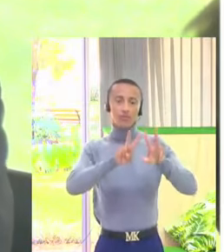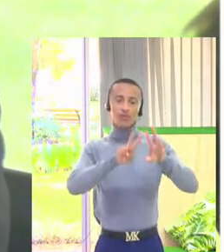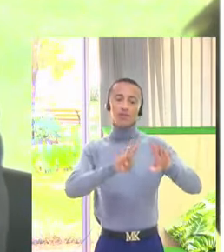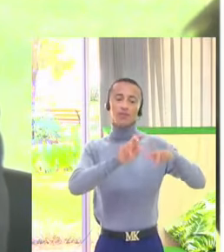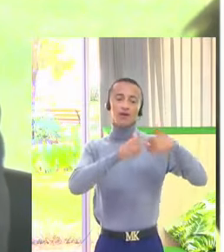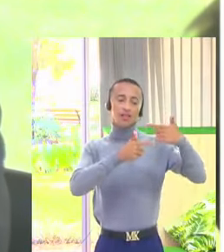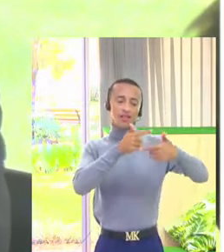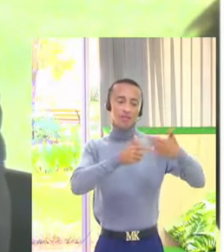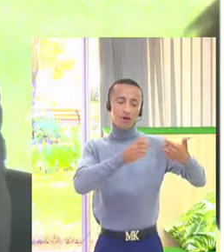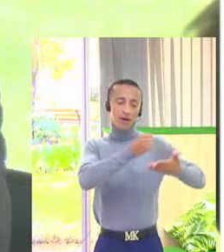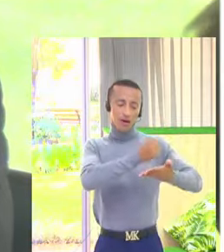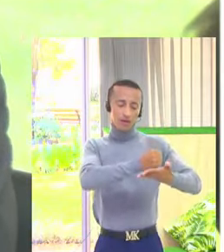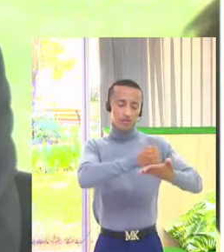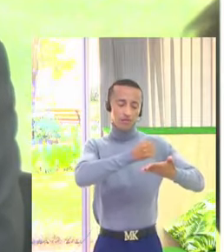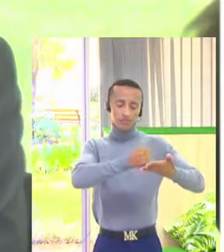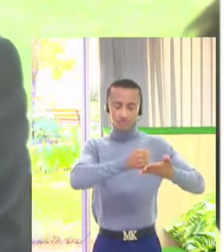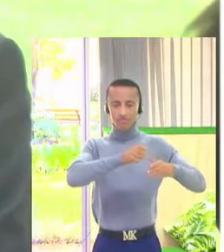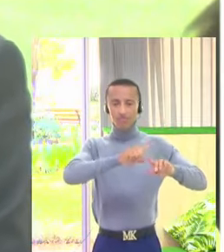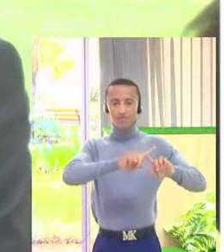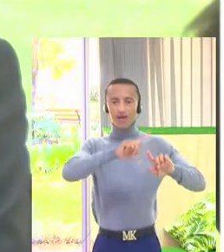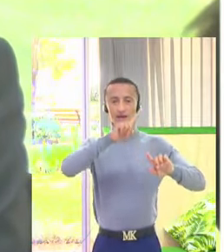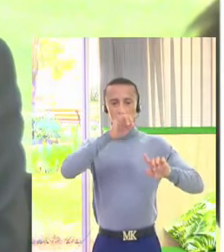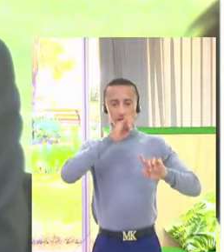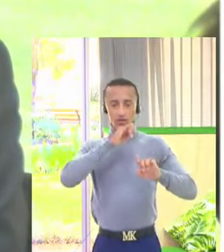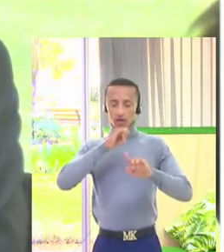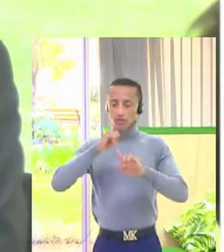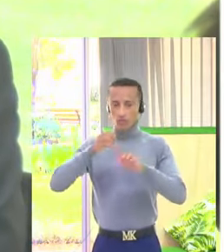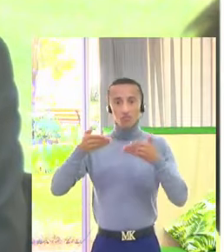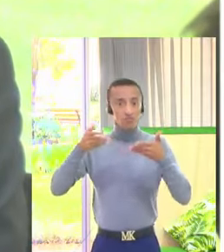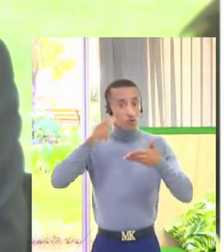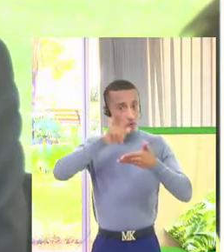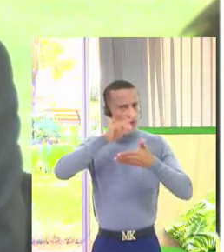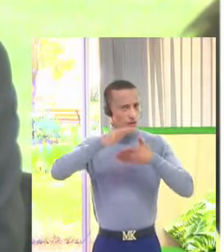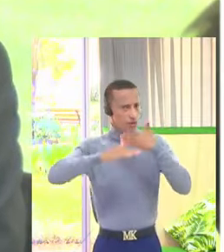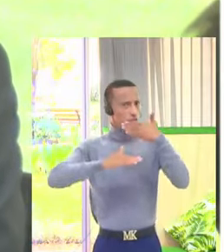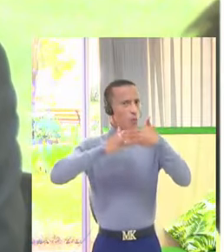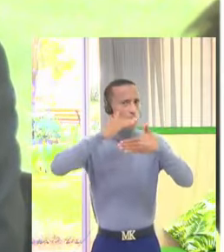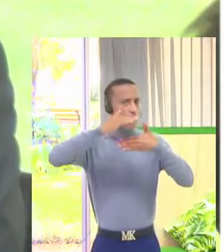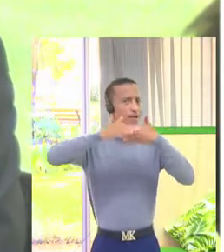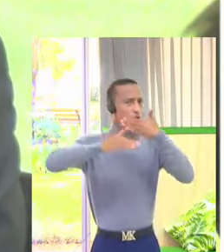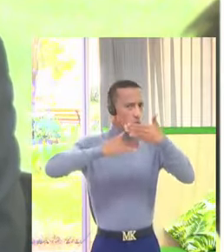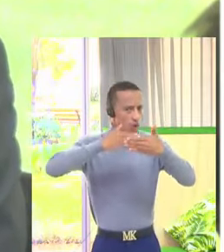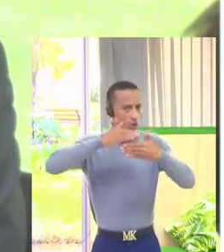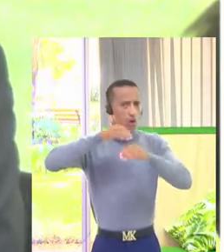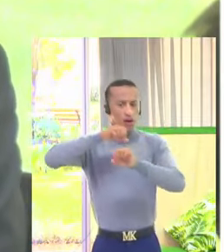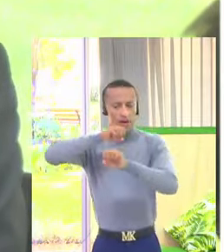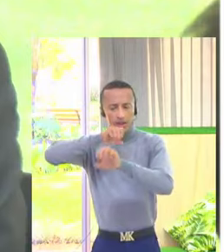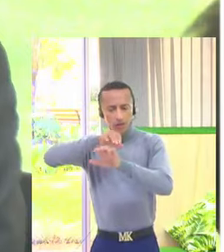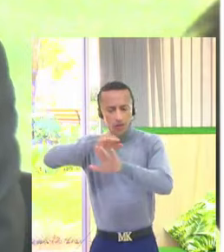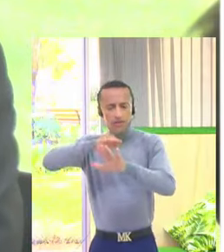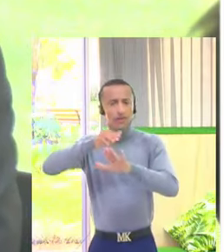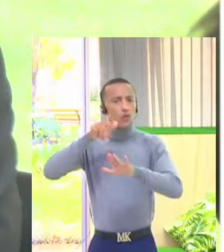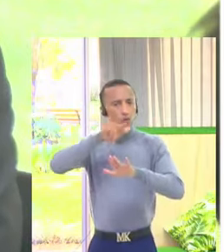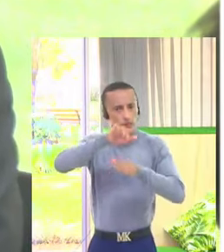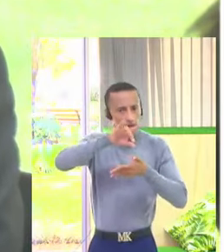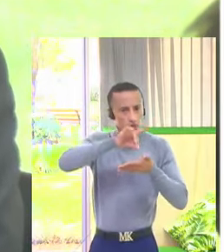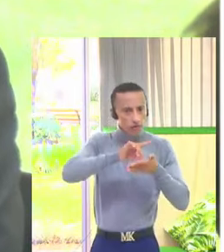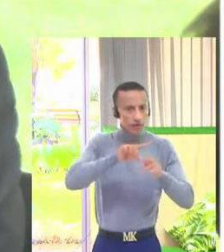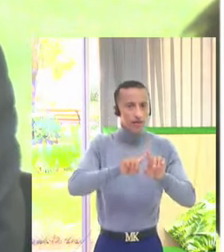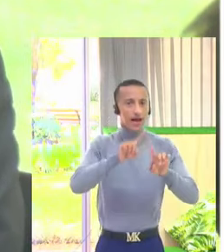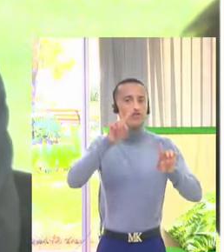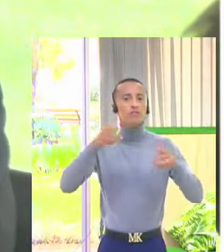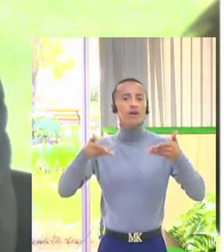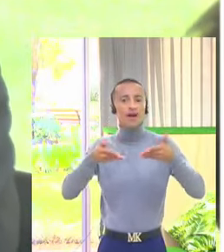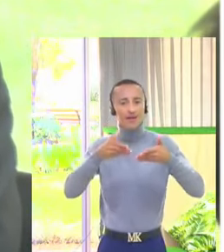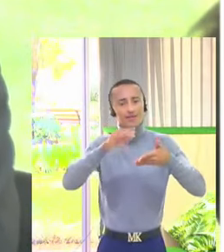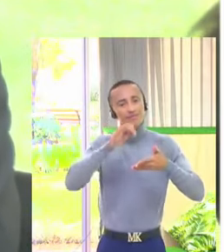Education standards have improved, and yet you see very high youth unemployment or underemployment in Europe, in the European Union, and particularly some countries